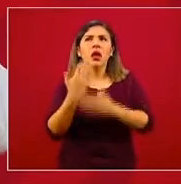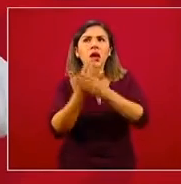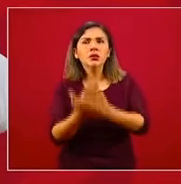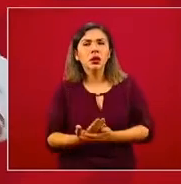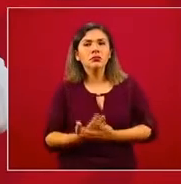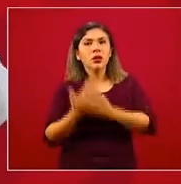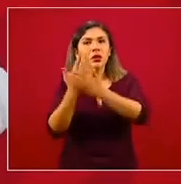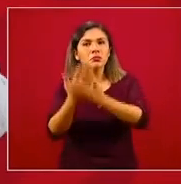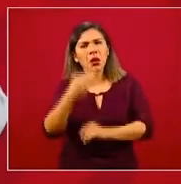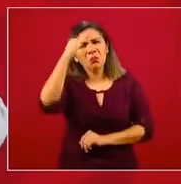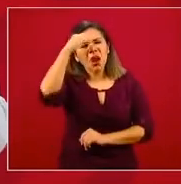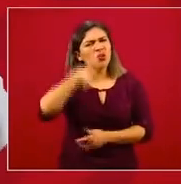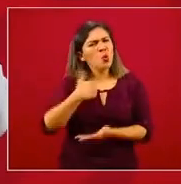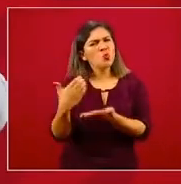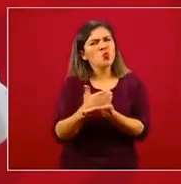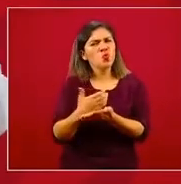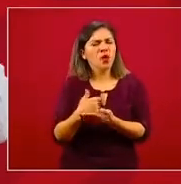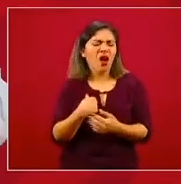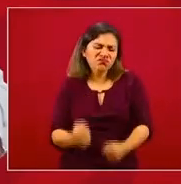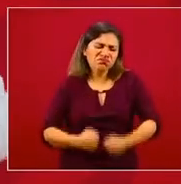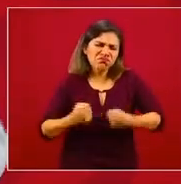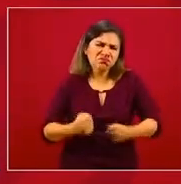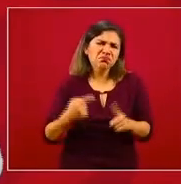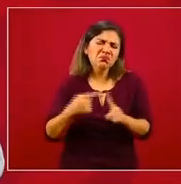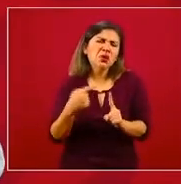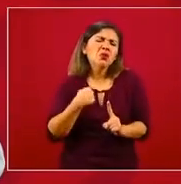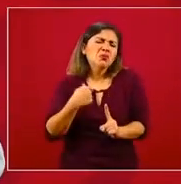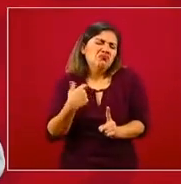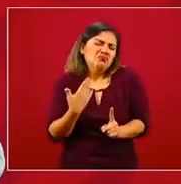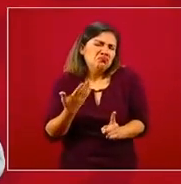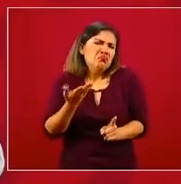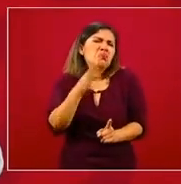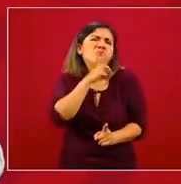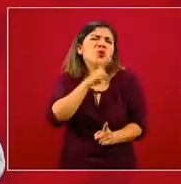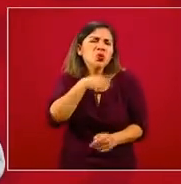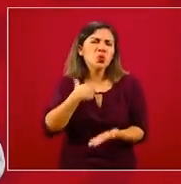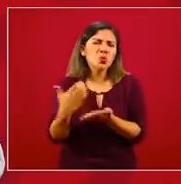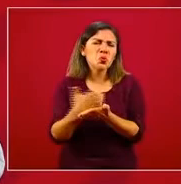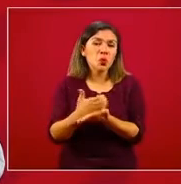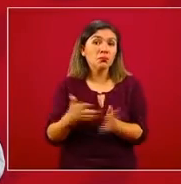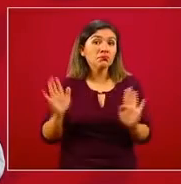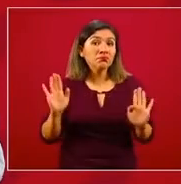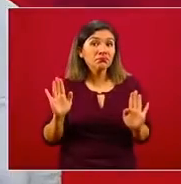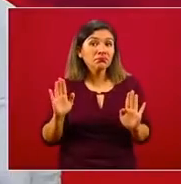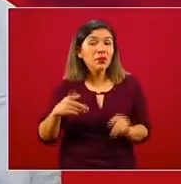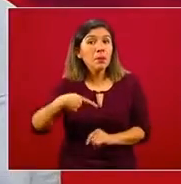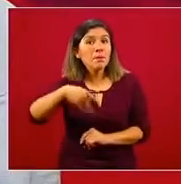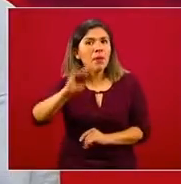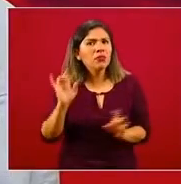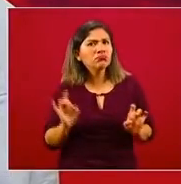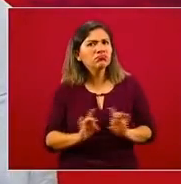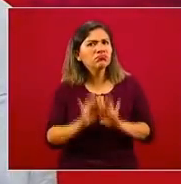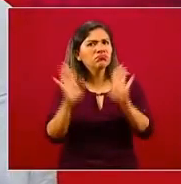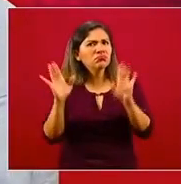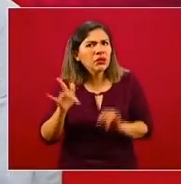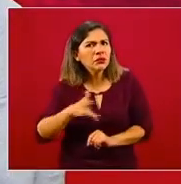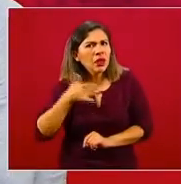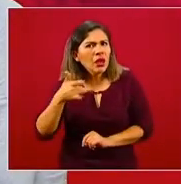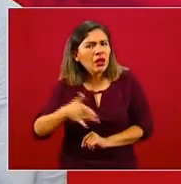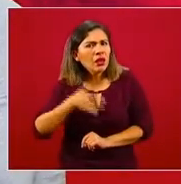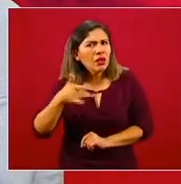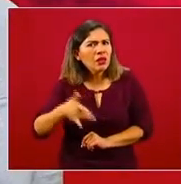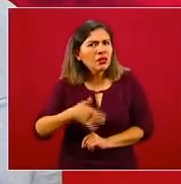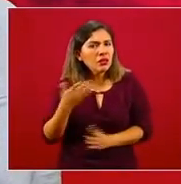y piensa and que se va they're a just recuperar waiting en and algún thinking momento that they pronto. might Pero make it quizá and that they empieza a are going tener to algunos recover soon. But